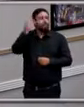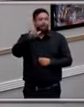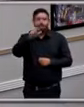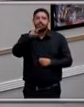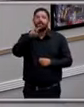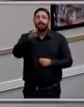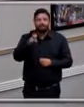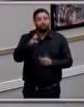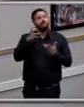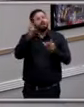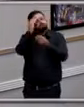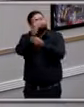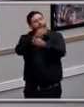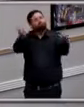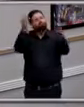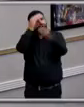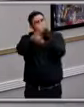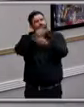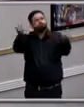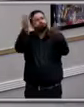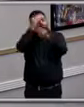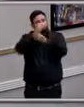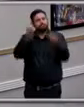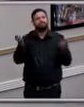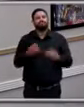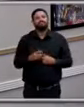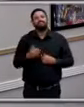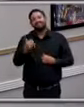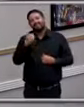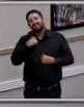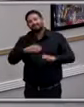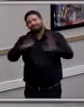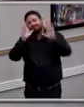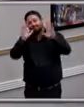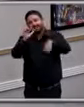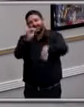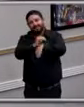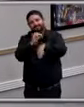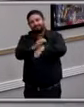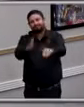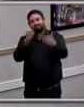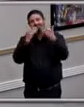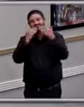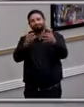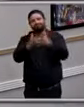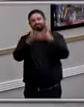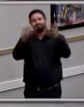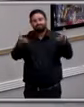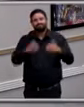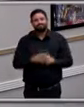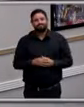provide information to our parents. So have a very good evening, and thank you all very much.